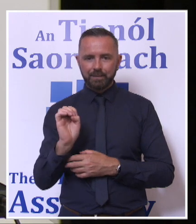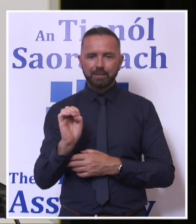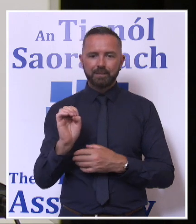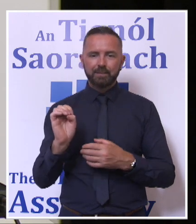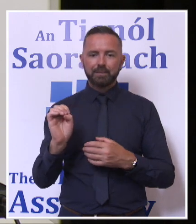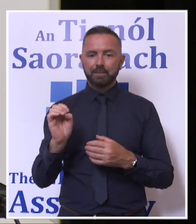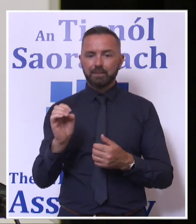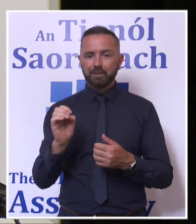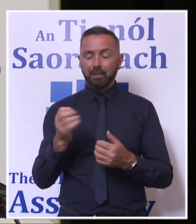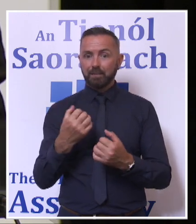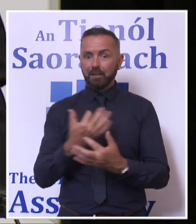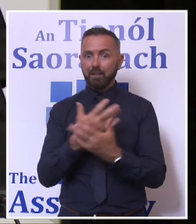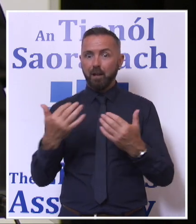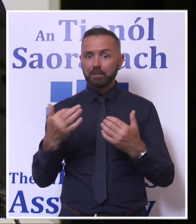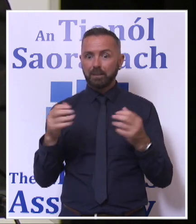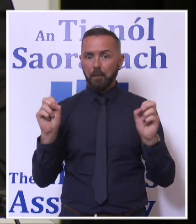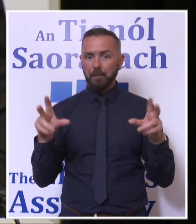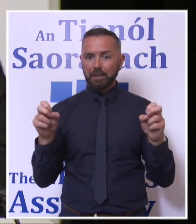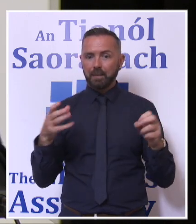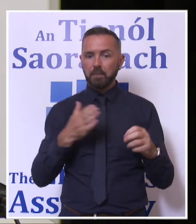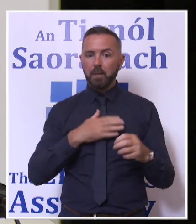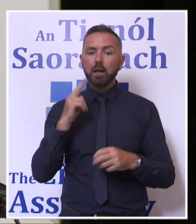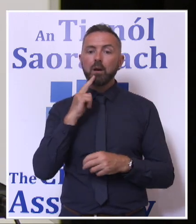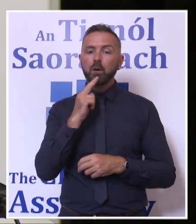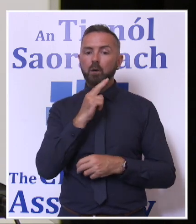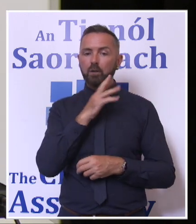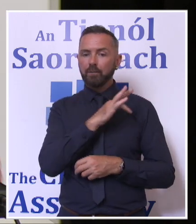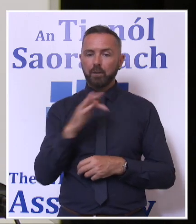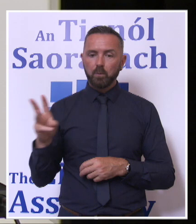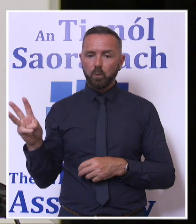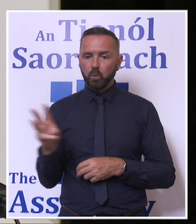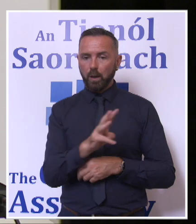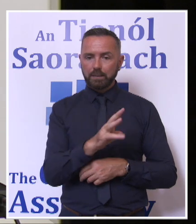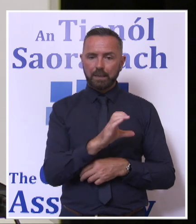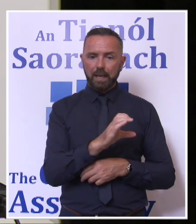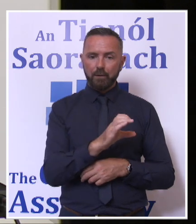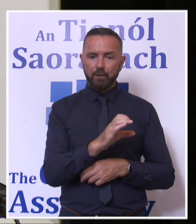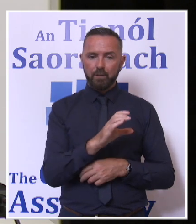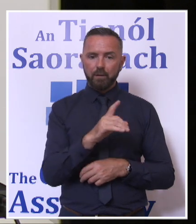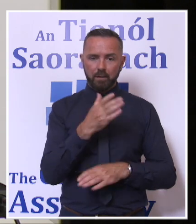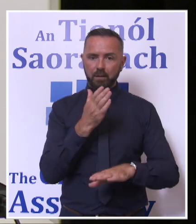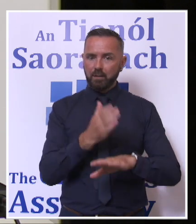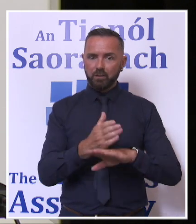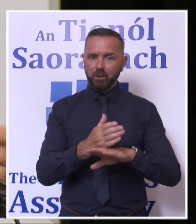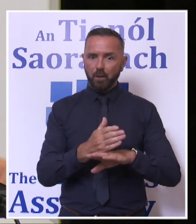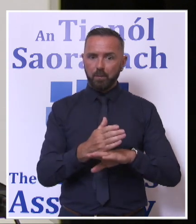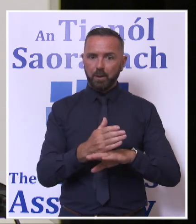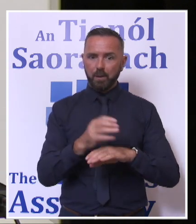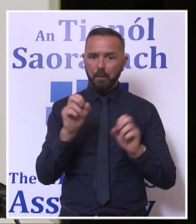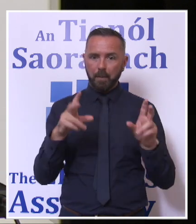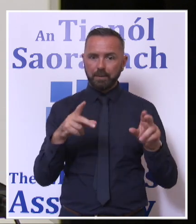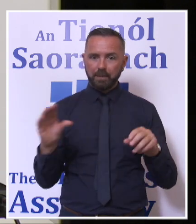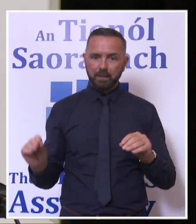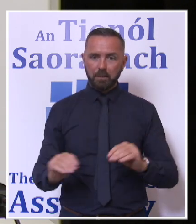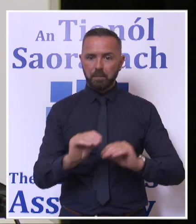predominantly Manchester. My parents, or my uncles from West Clare, would have got employment in Manchester in the 50s, and it's great to have you here with us